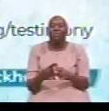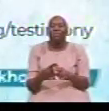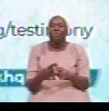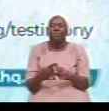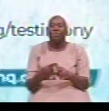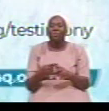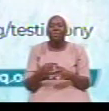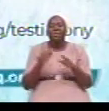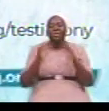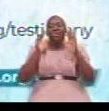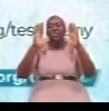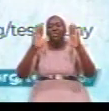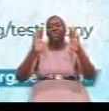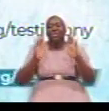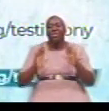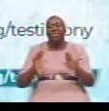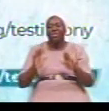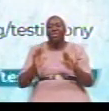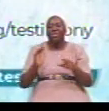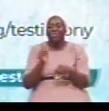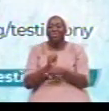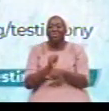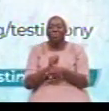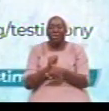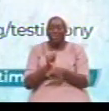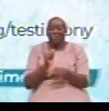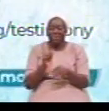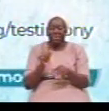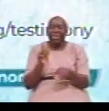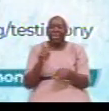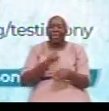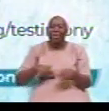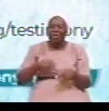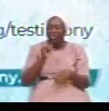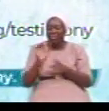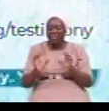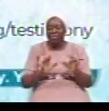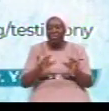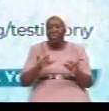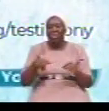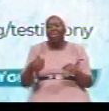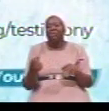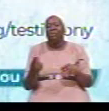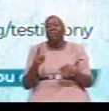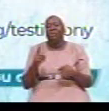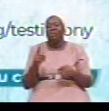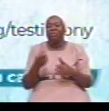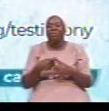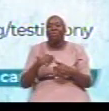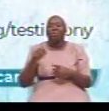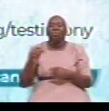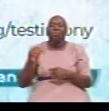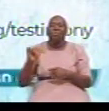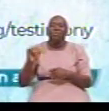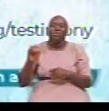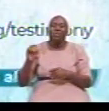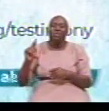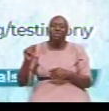Mighty and marvelous works the Lord is doing. Another testimony from YouTube, from Esho